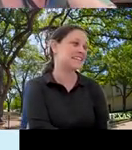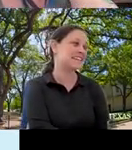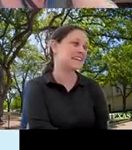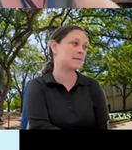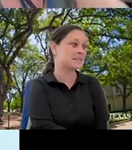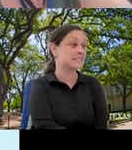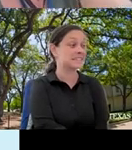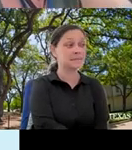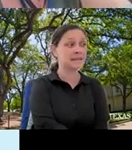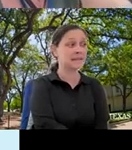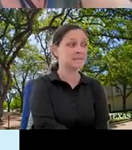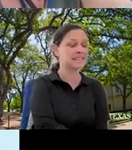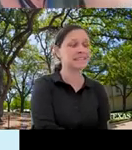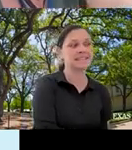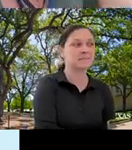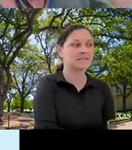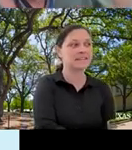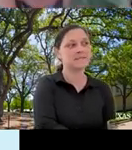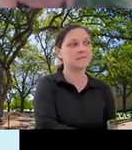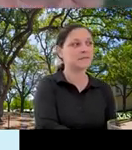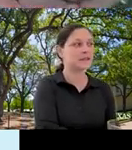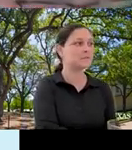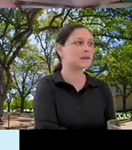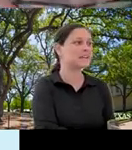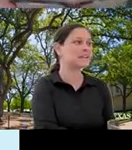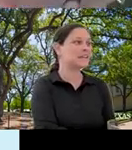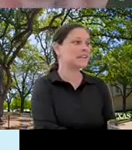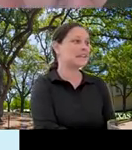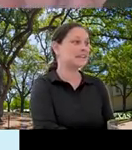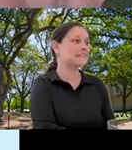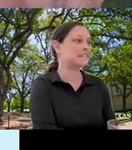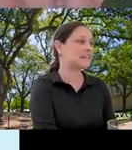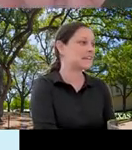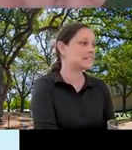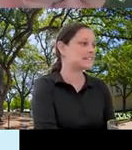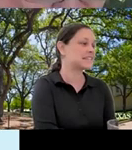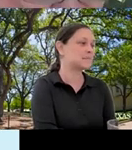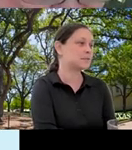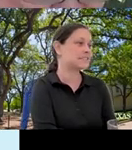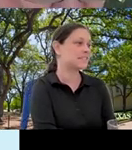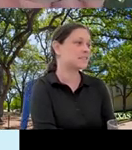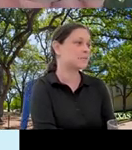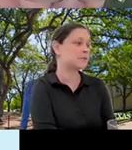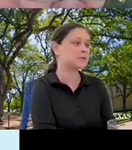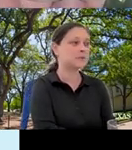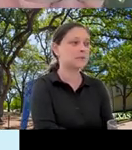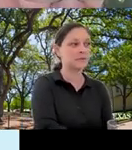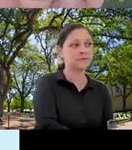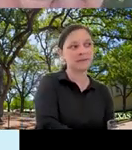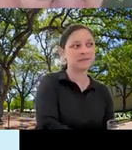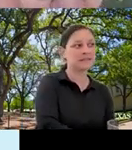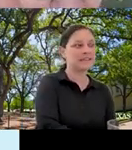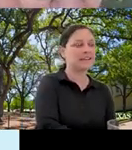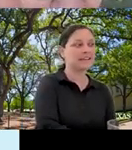Mentioned that happens sometimes. That's about 10 of you felt that way, and 16.7 or 2 of